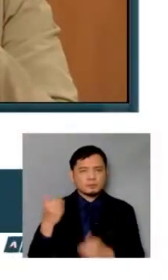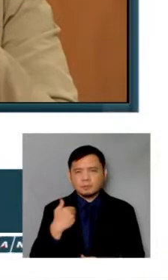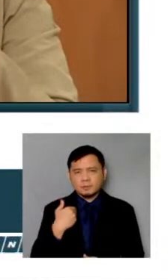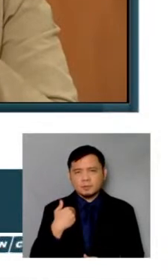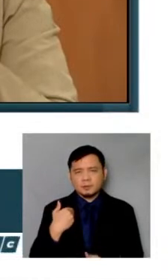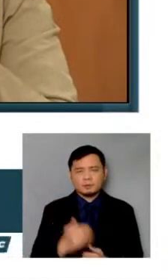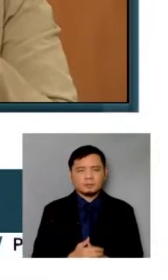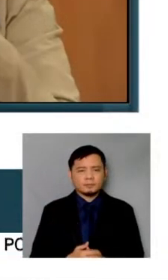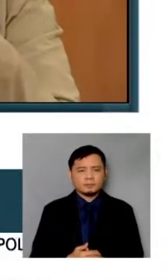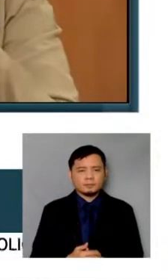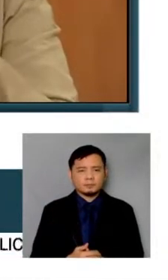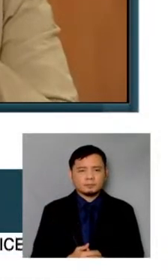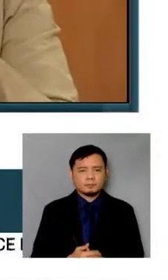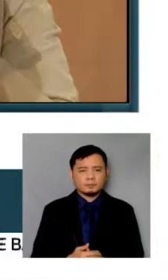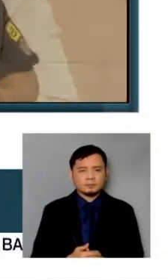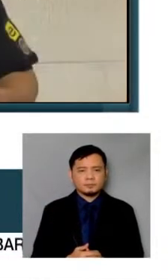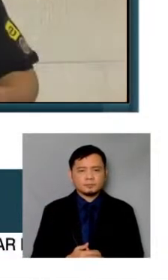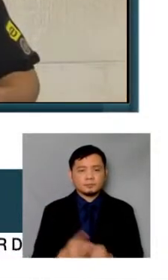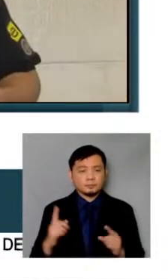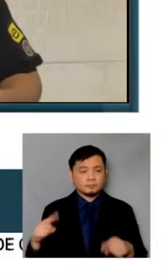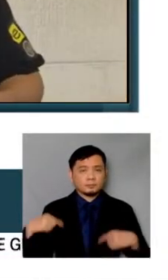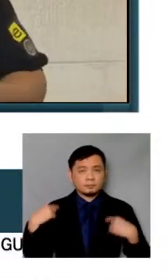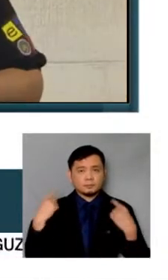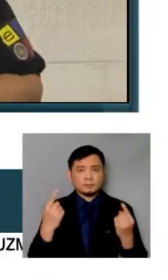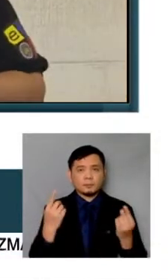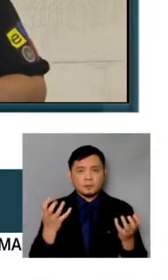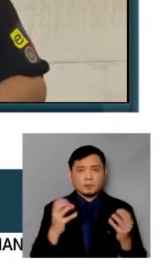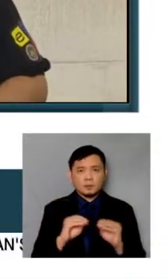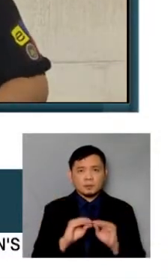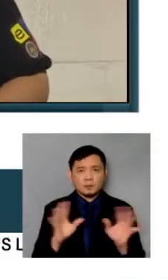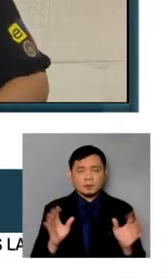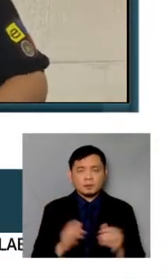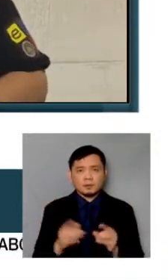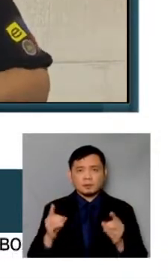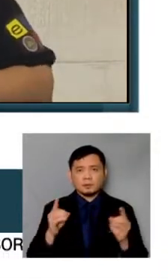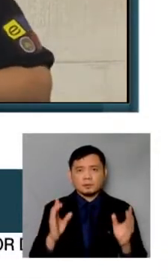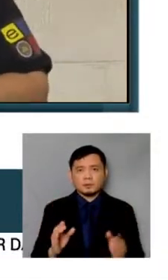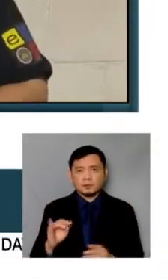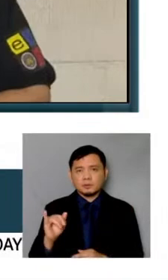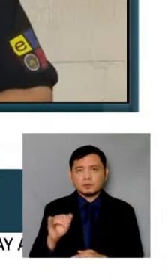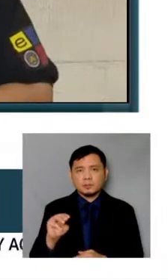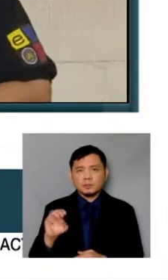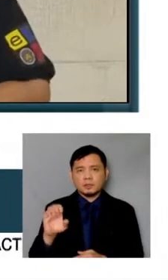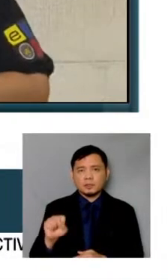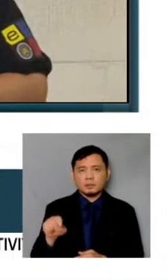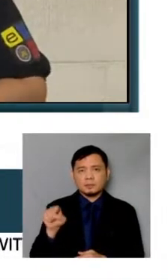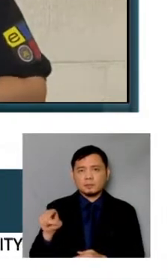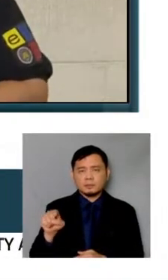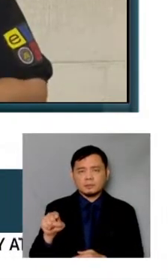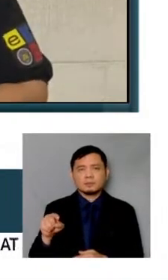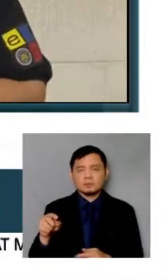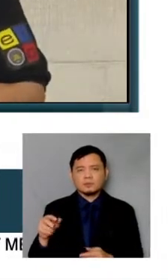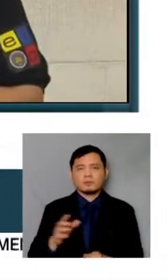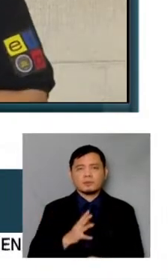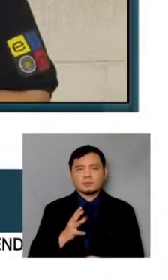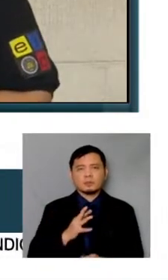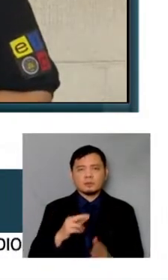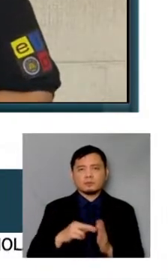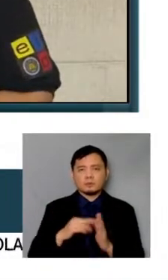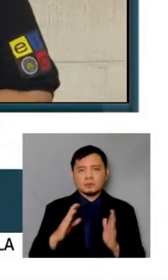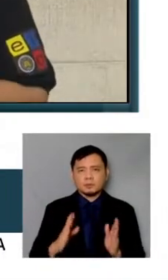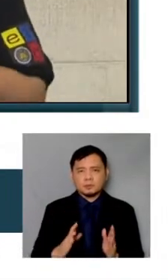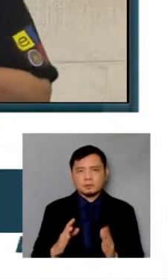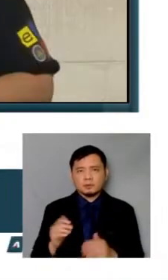Until today, we'd like to clarify that Director James Jimenez remains to be our official spokesperson and he remains to be